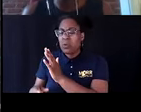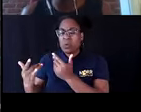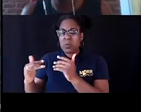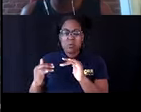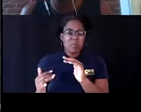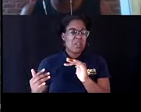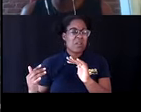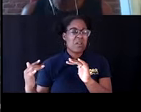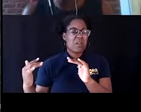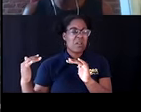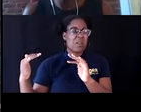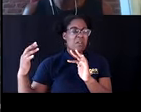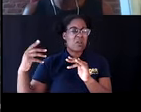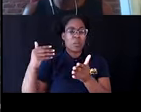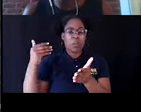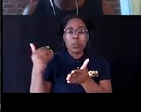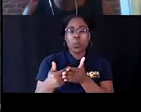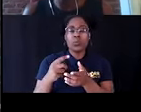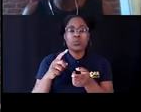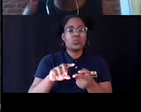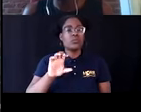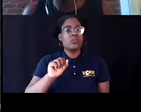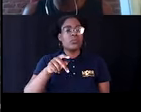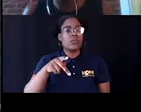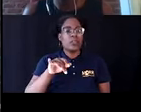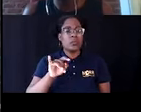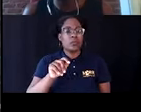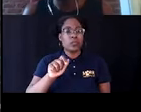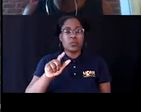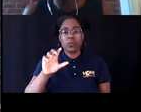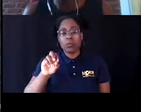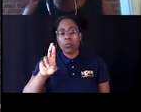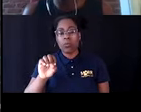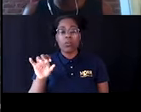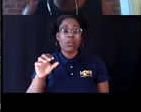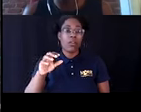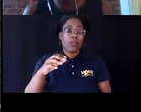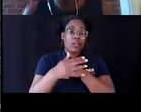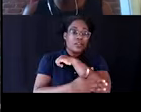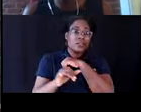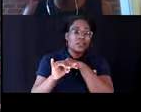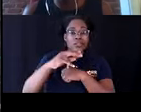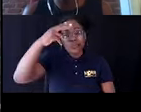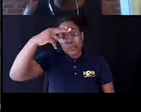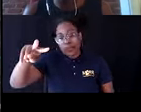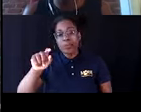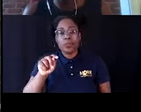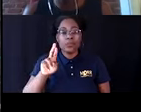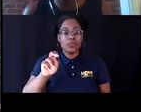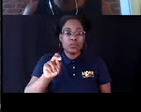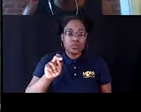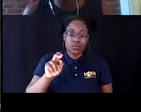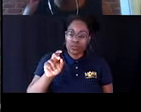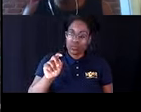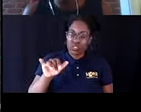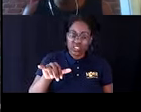call the capitalist core, right? Countries like Mexico and Colombia and Turkey and Brazil, is because of this colonial